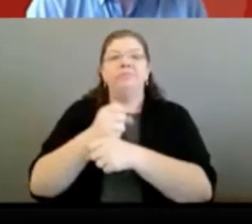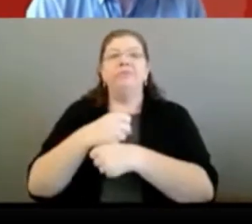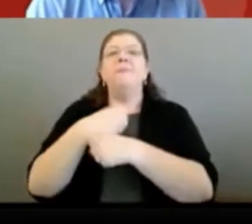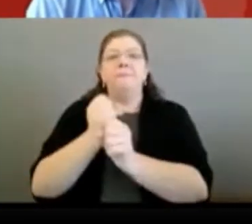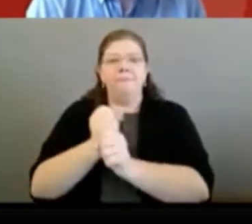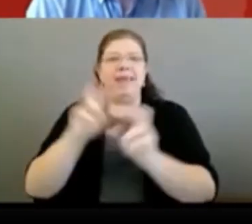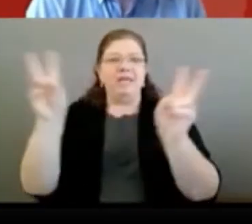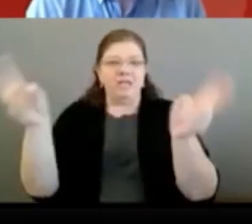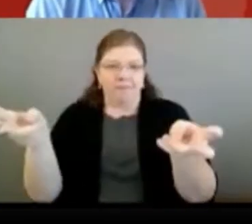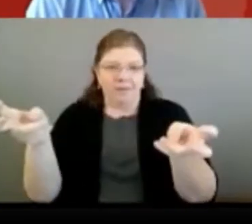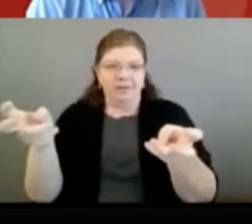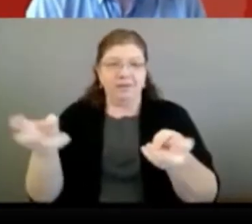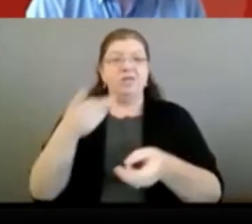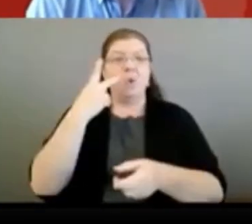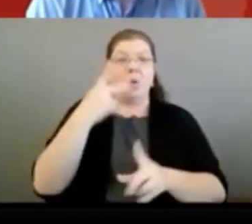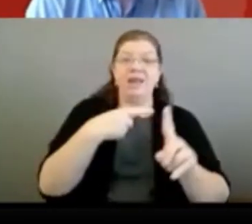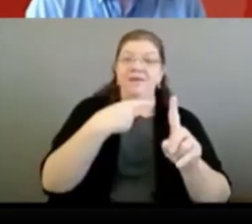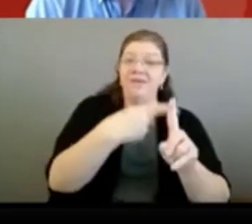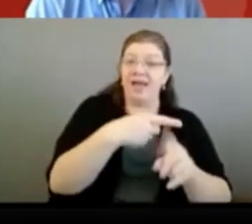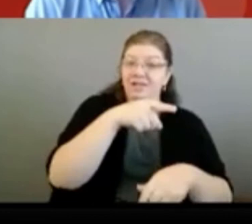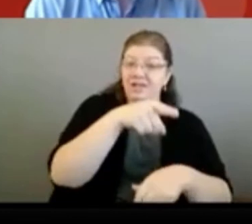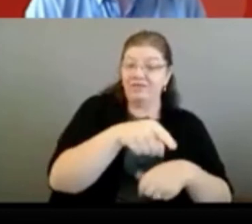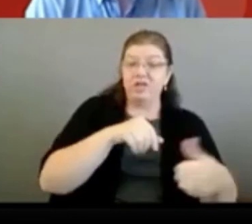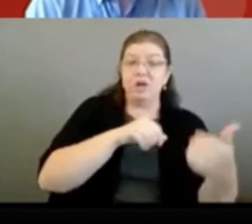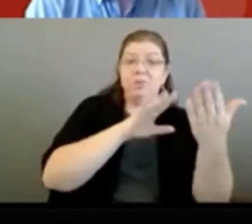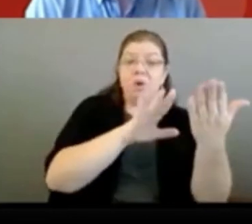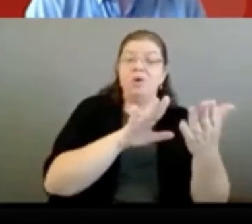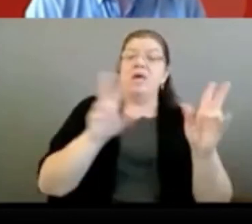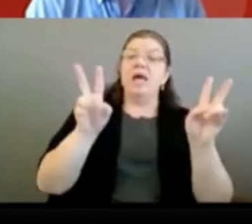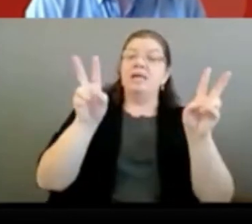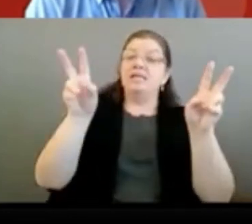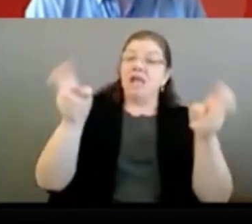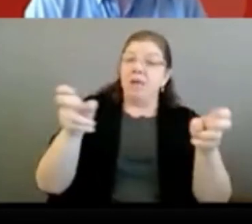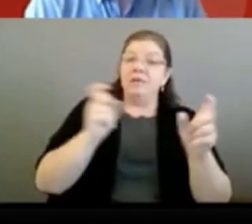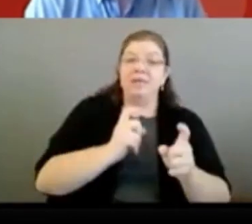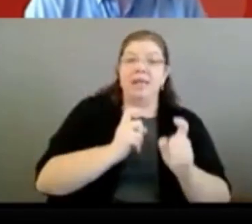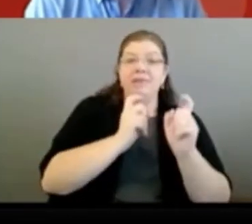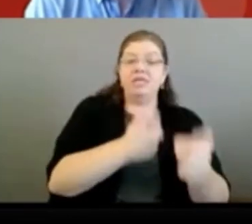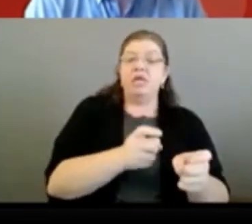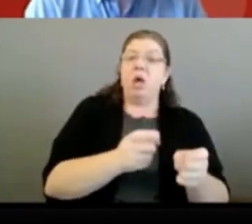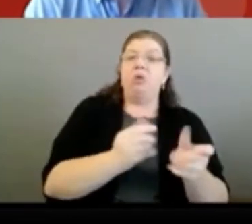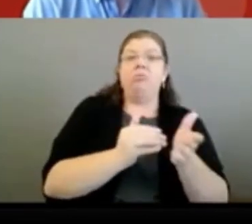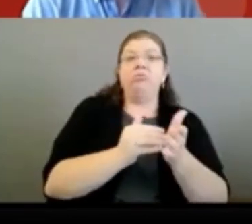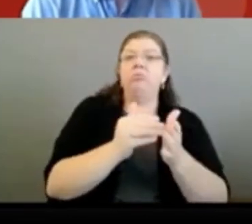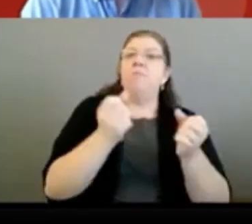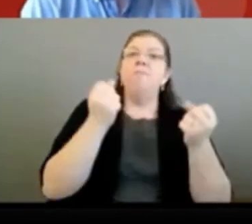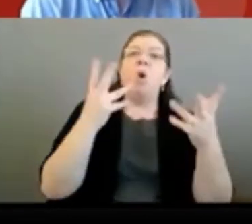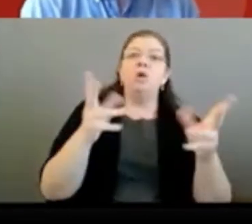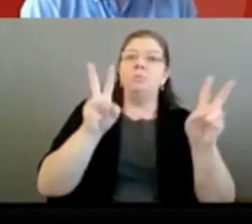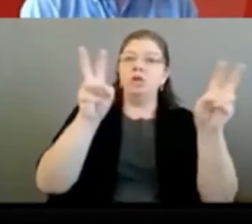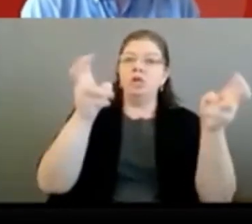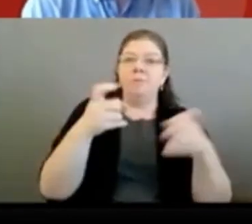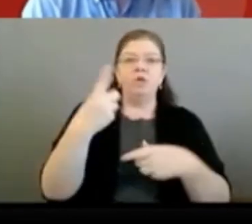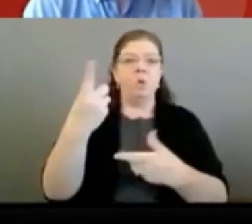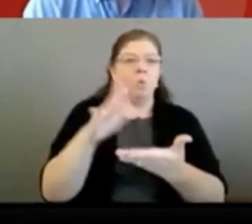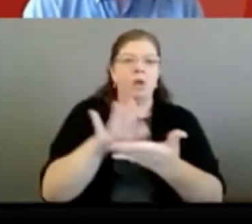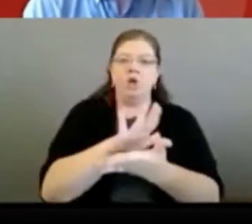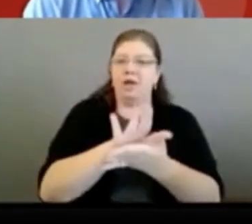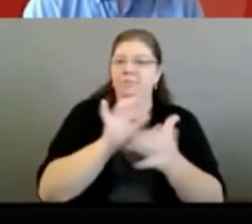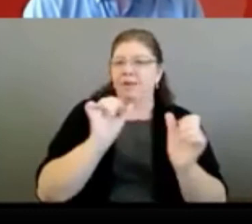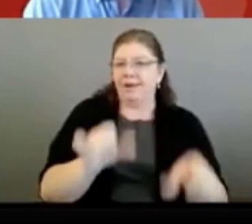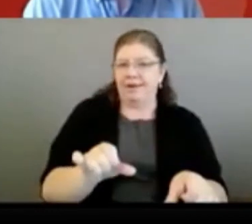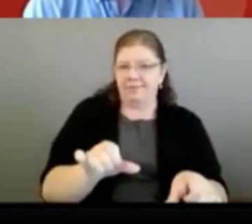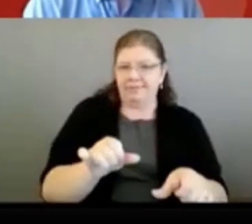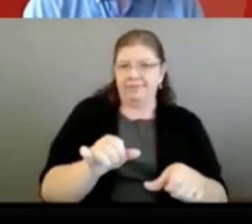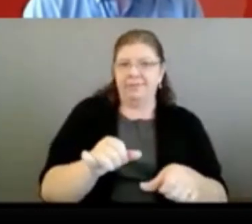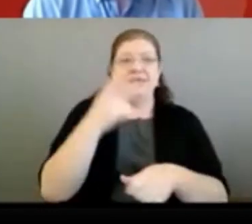document, one of the advantages of this approach is that topics can be assigned multiple topics to just a single document. So we can